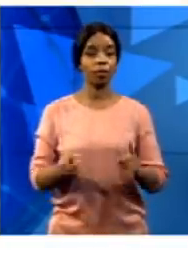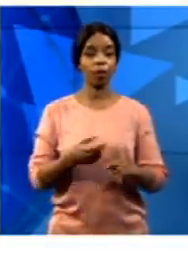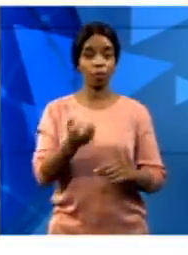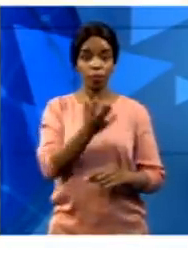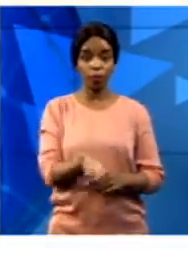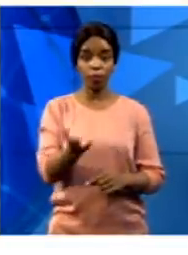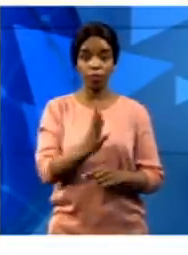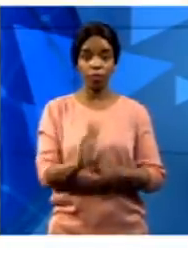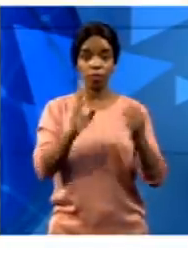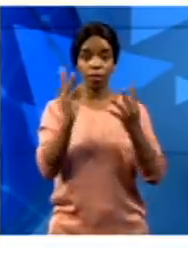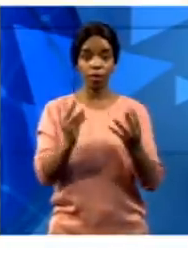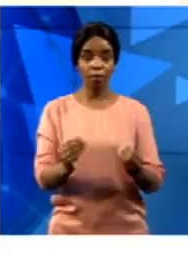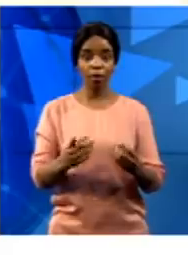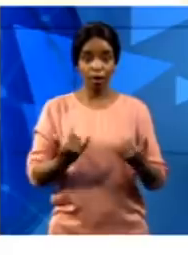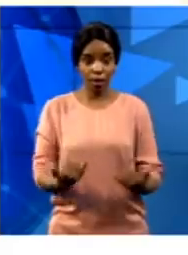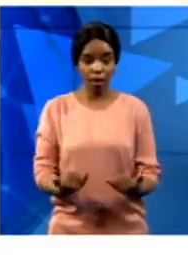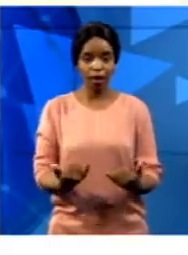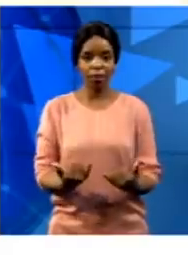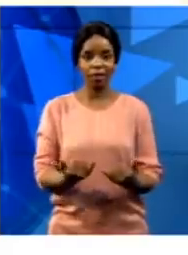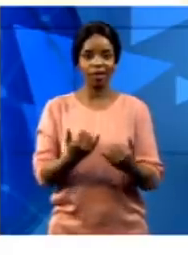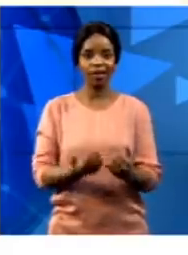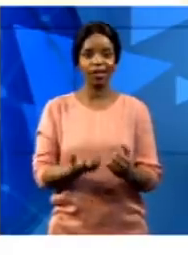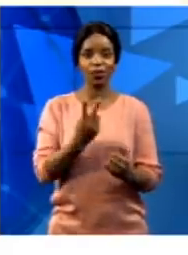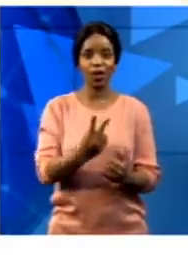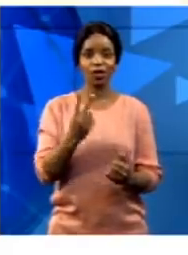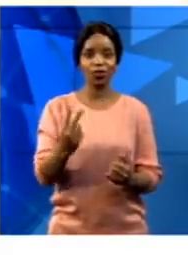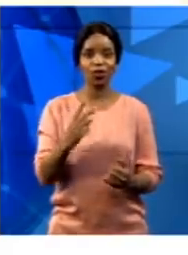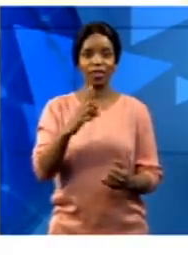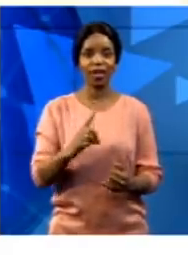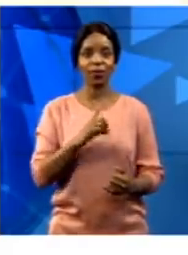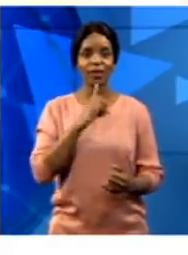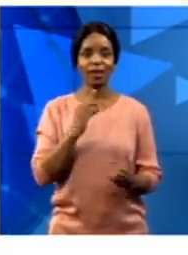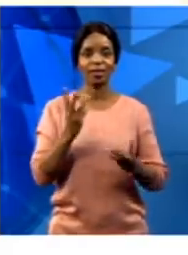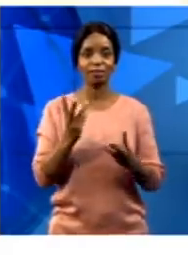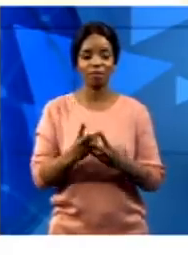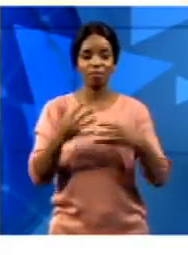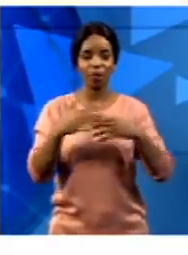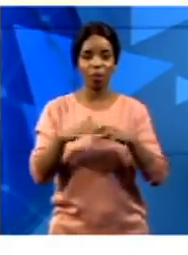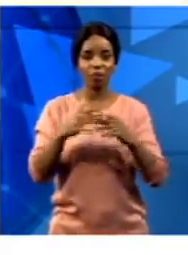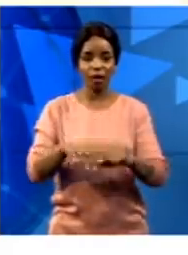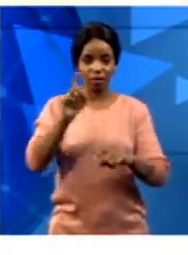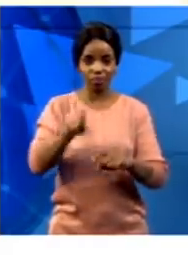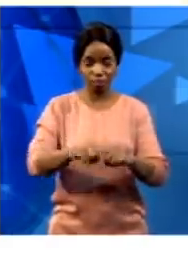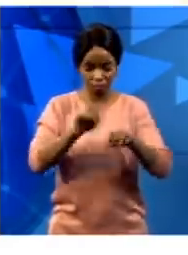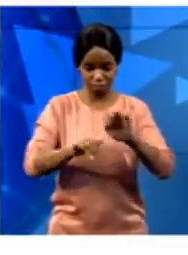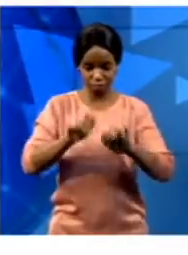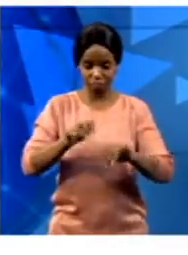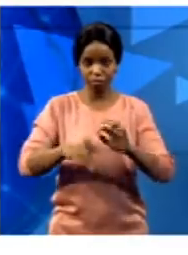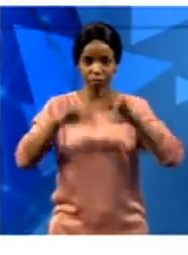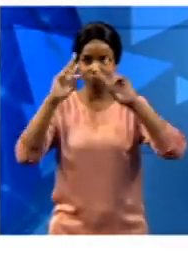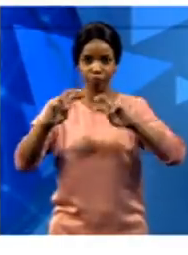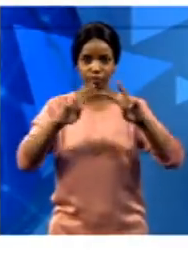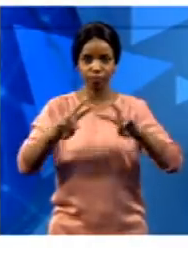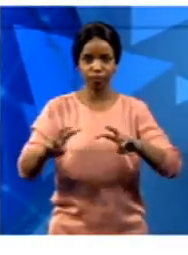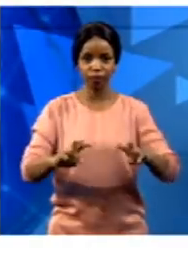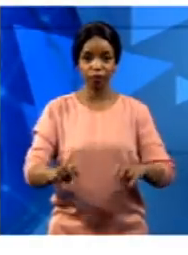we've actually picked up even more. We've now up to 22,000 visitors to the site, and it only launched 2 weeks ago. So there's clearly a